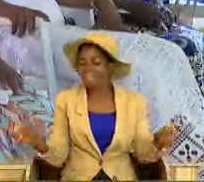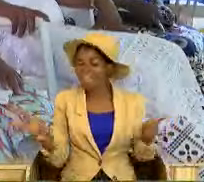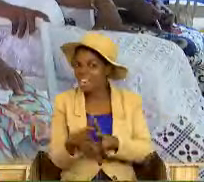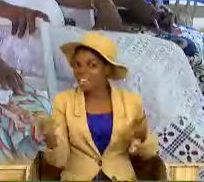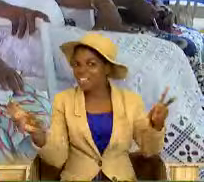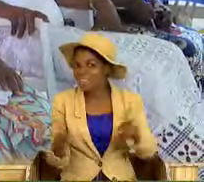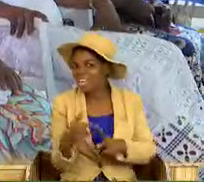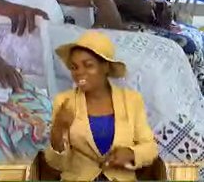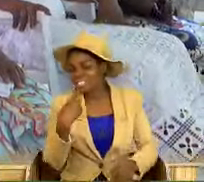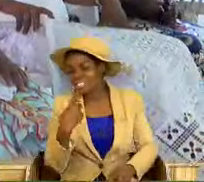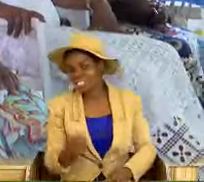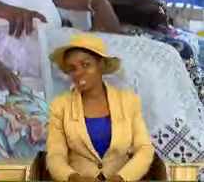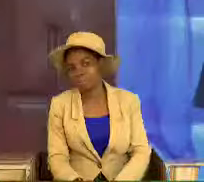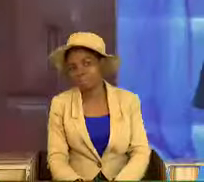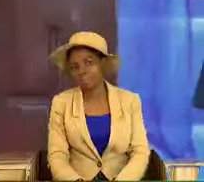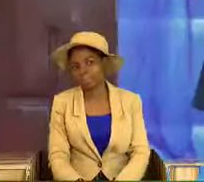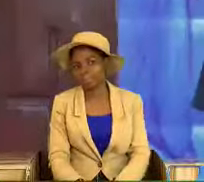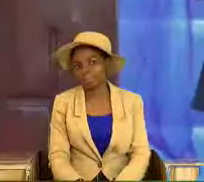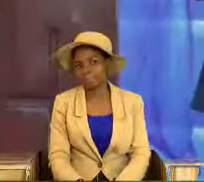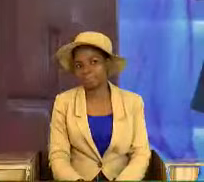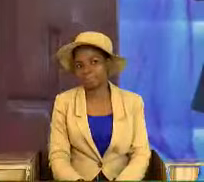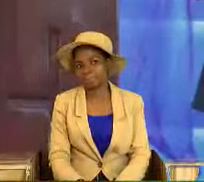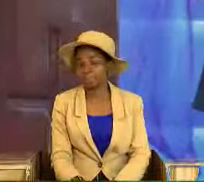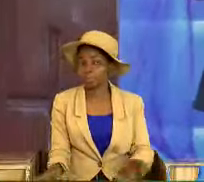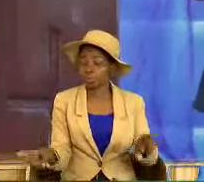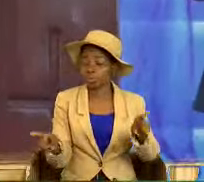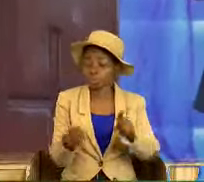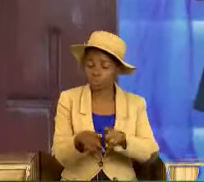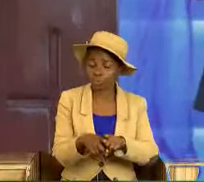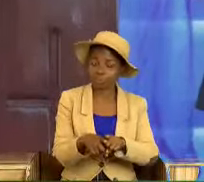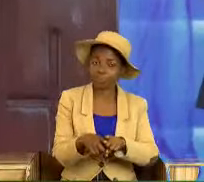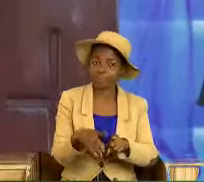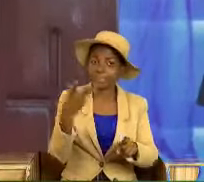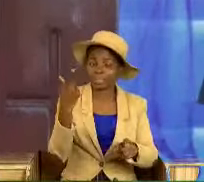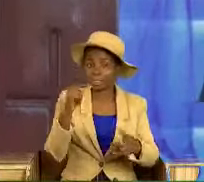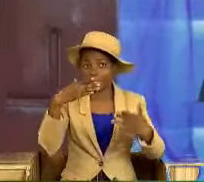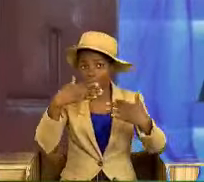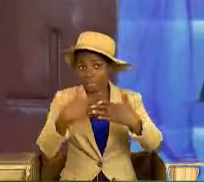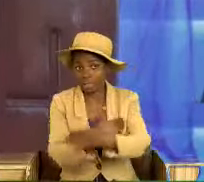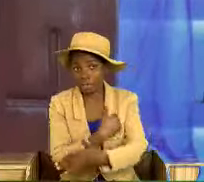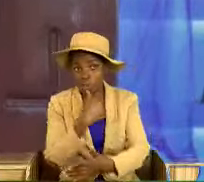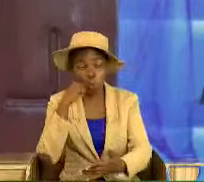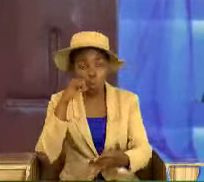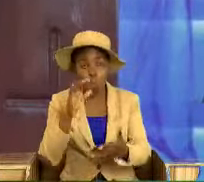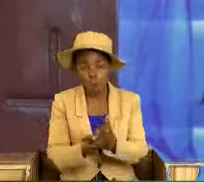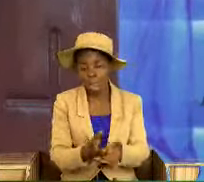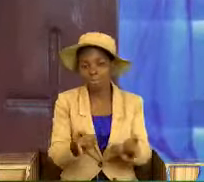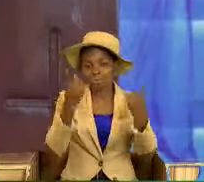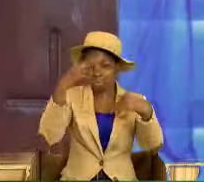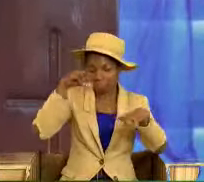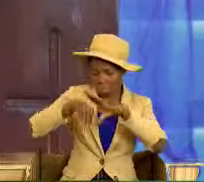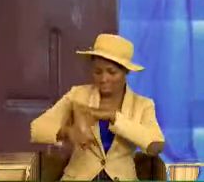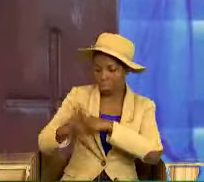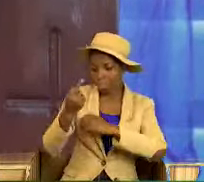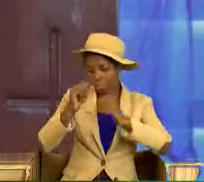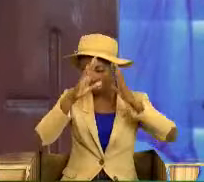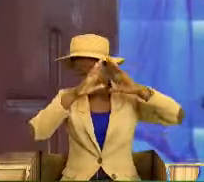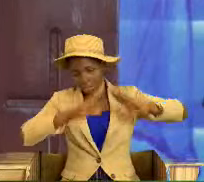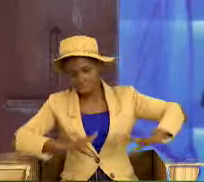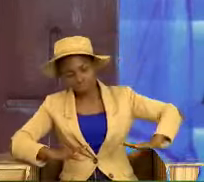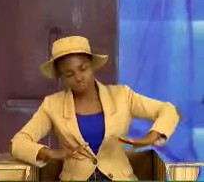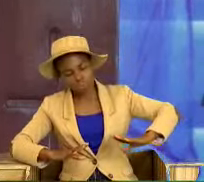matter so the new wife moved in to